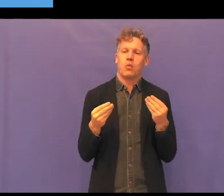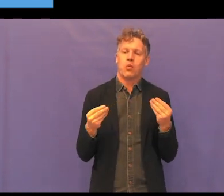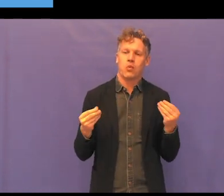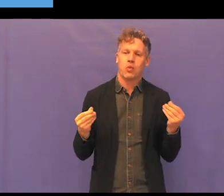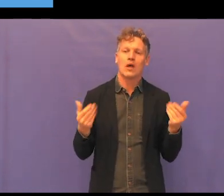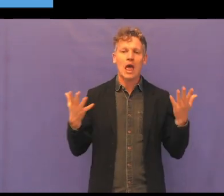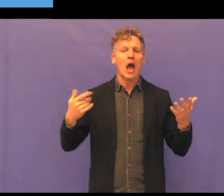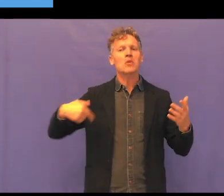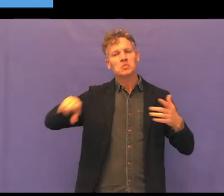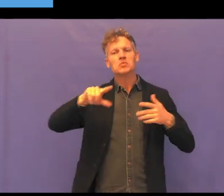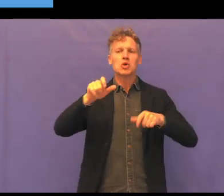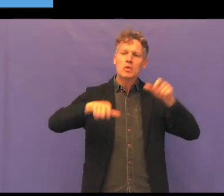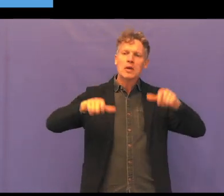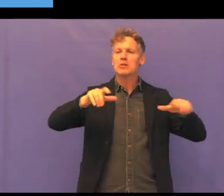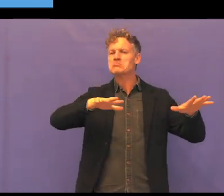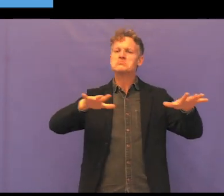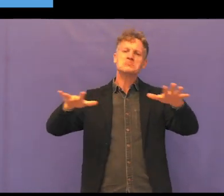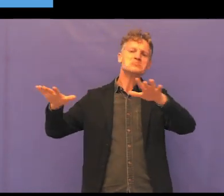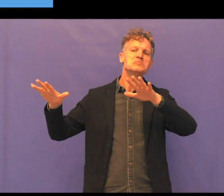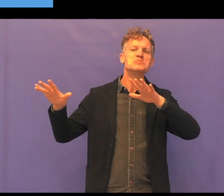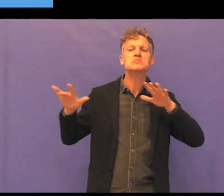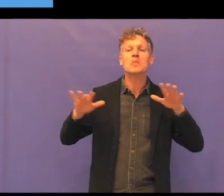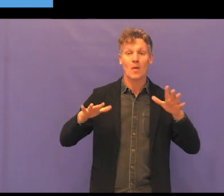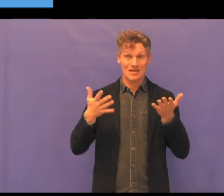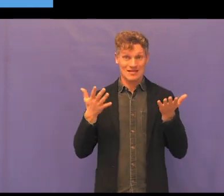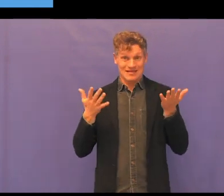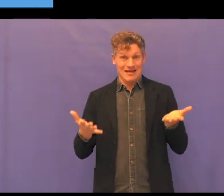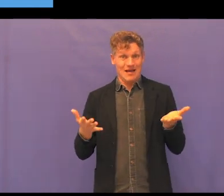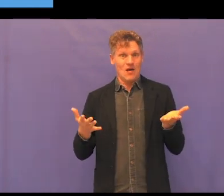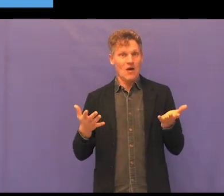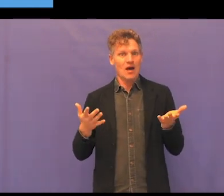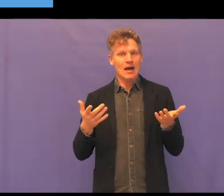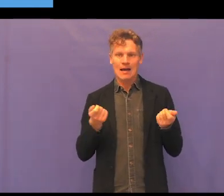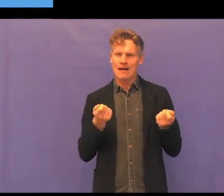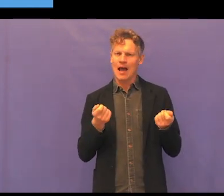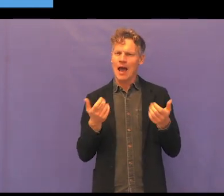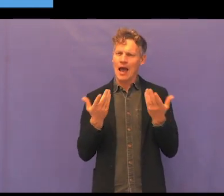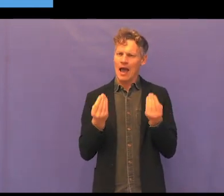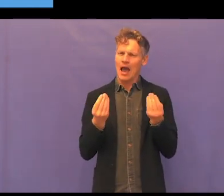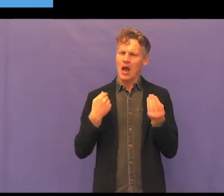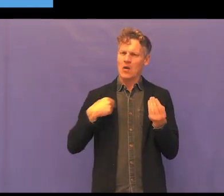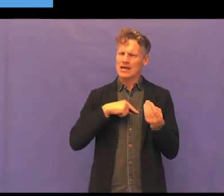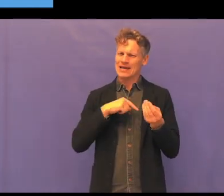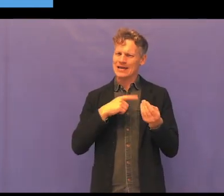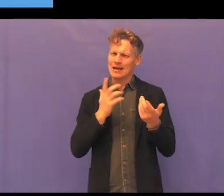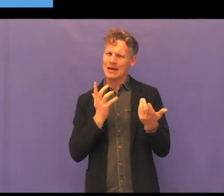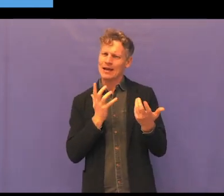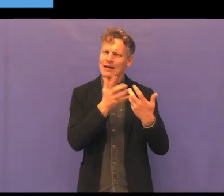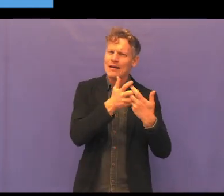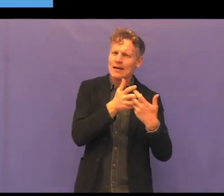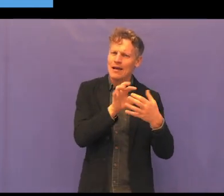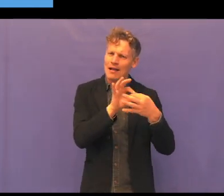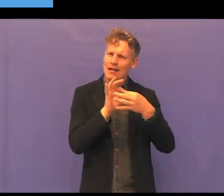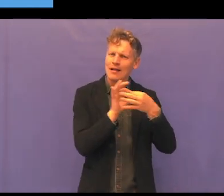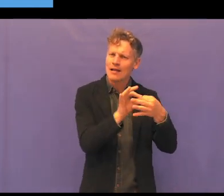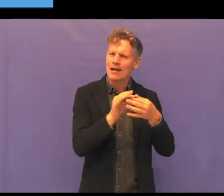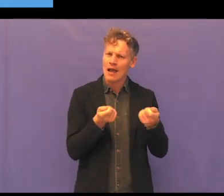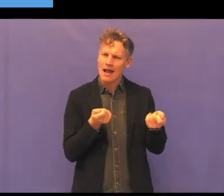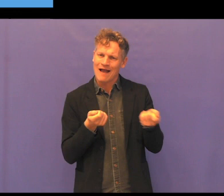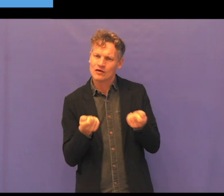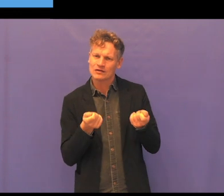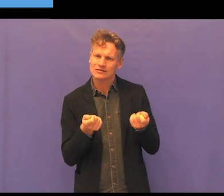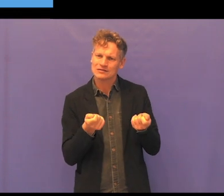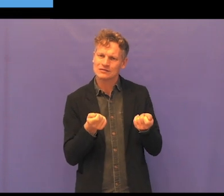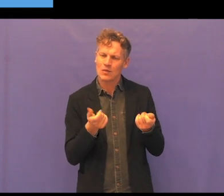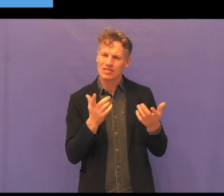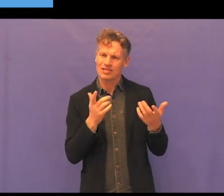But what as we move out of that era into the age of the Anthropocene, of